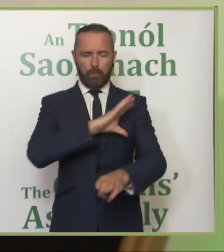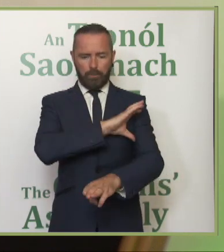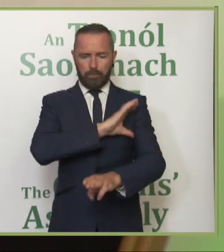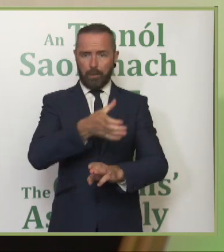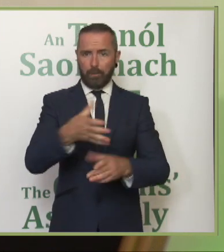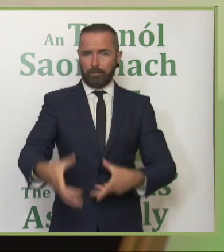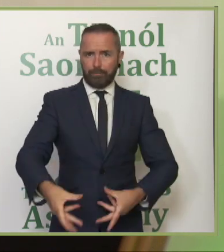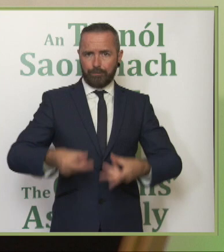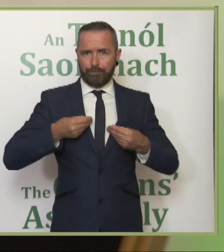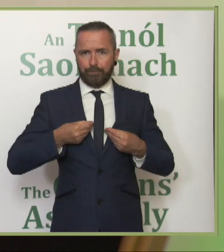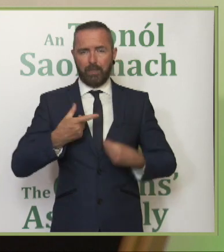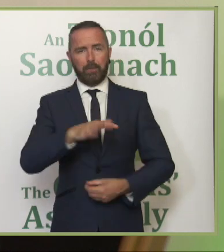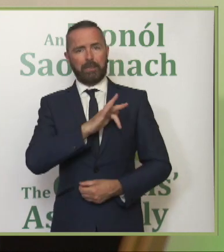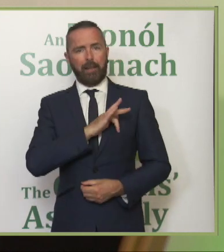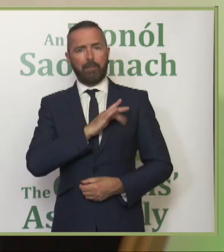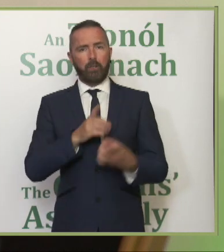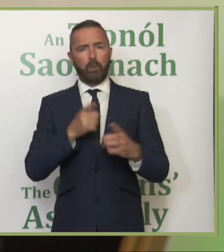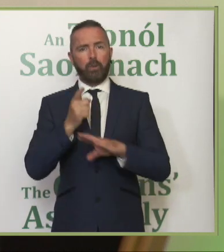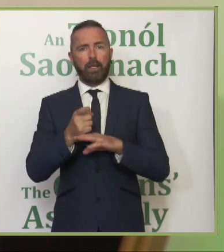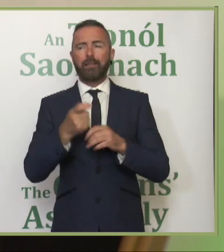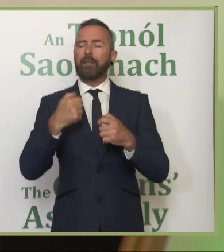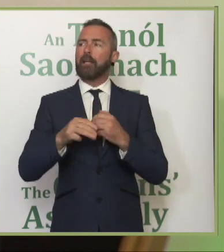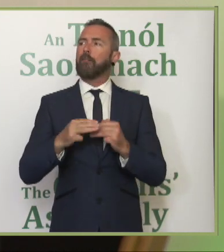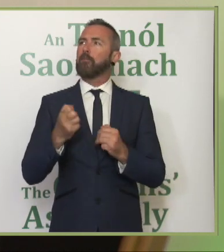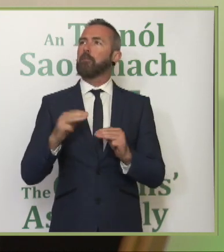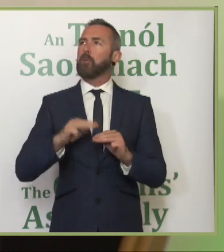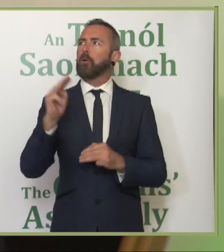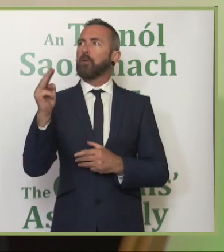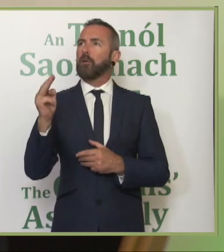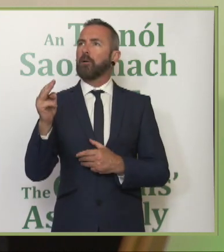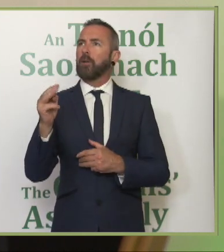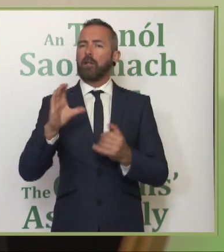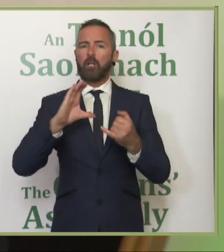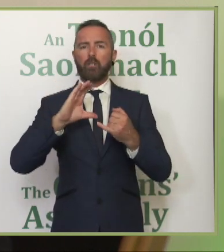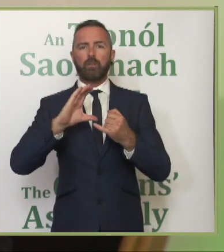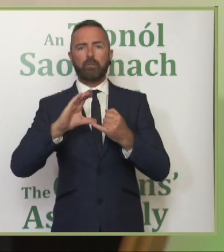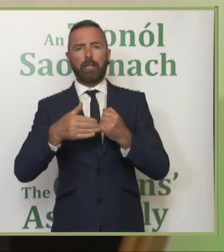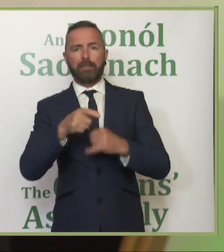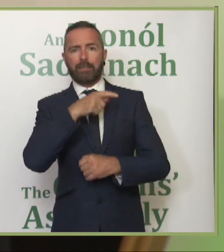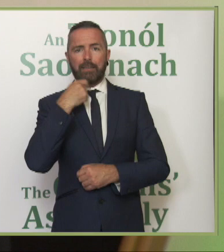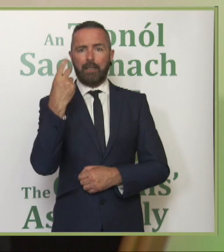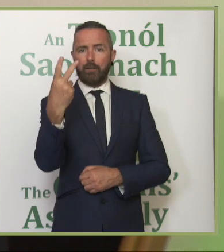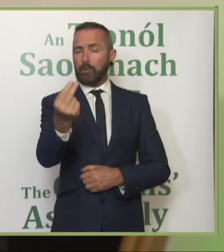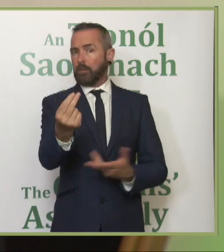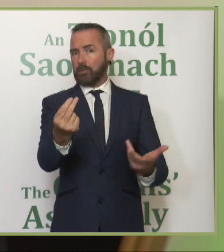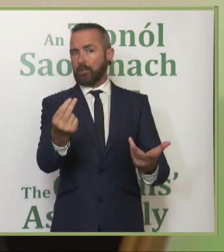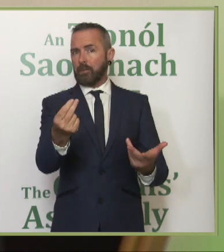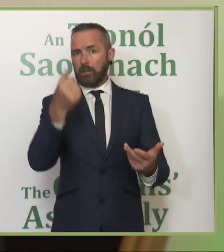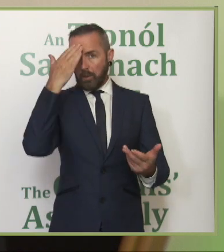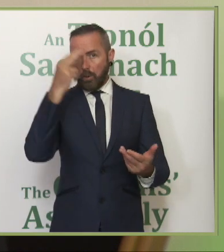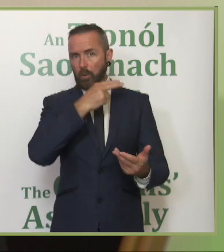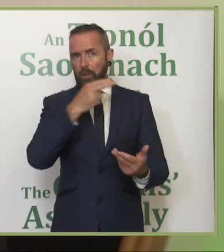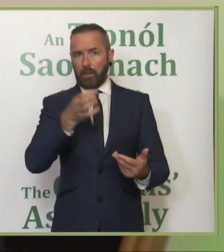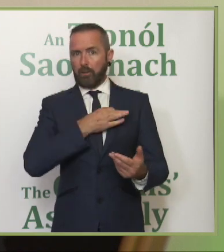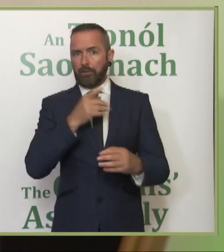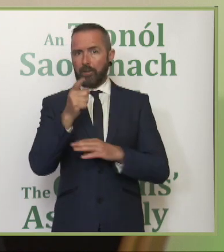do something like that, then they're in a better position to say no to things that they know are not going